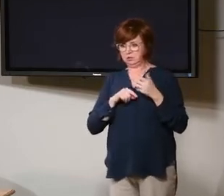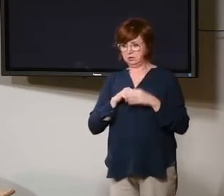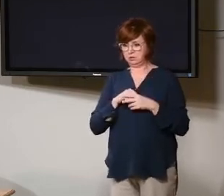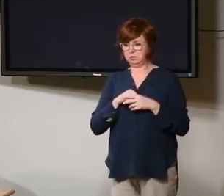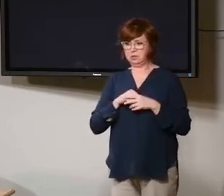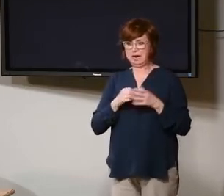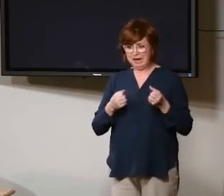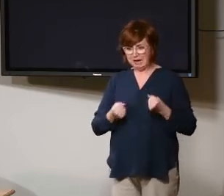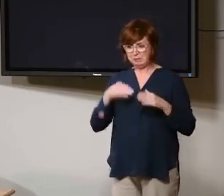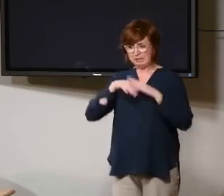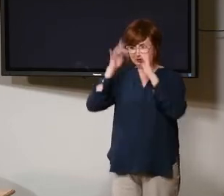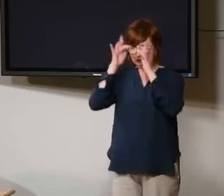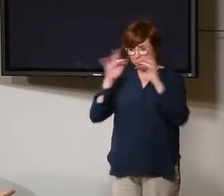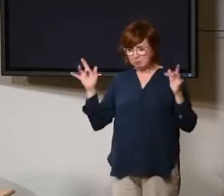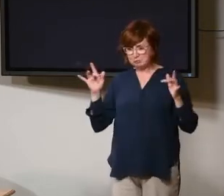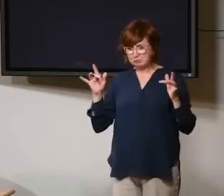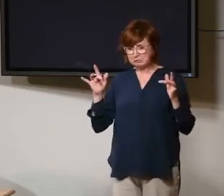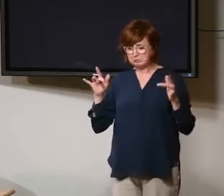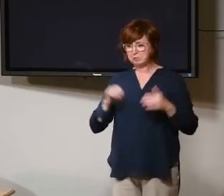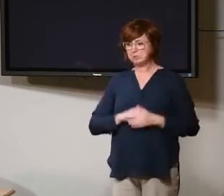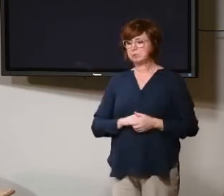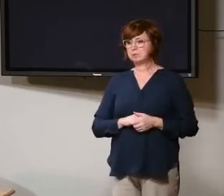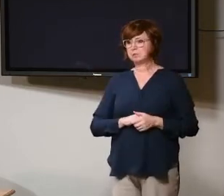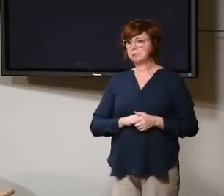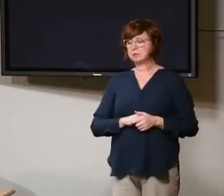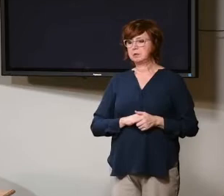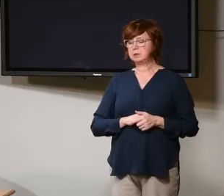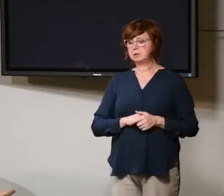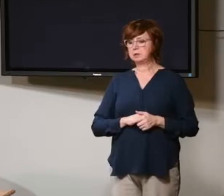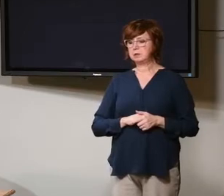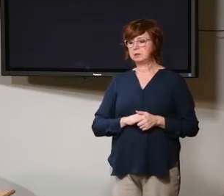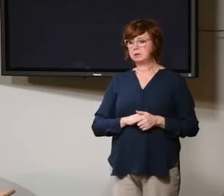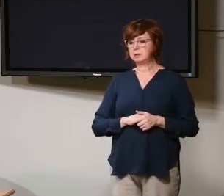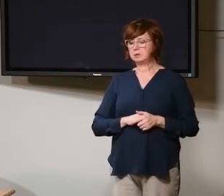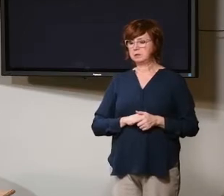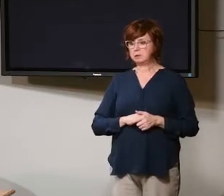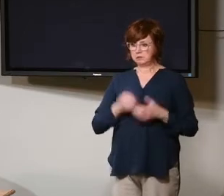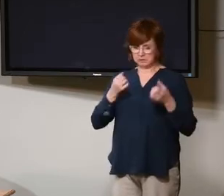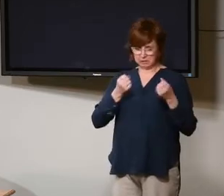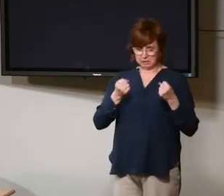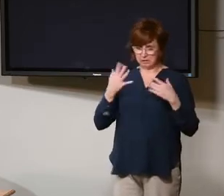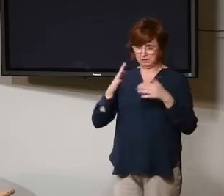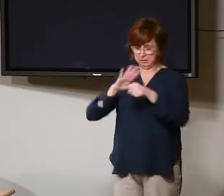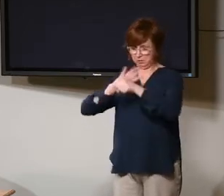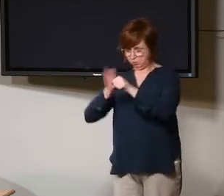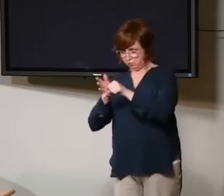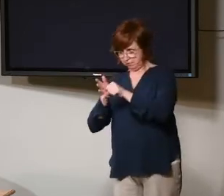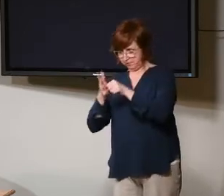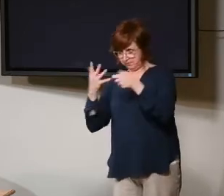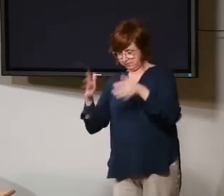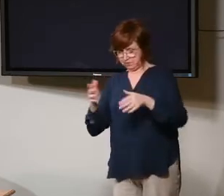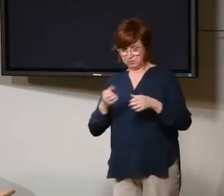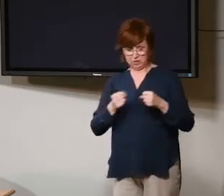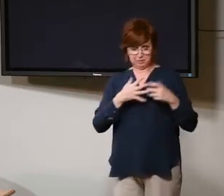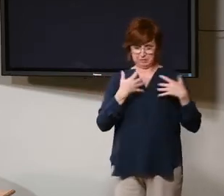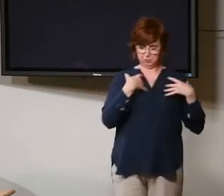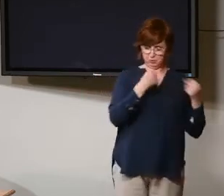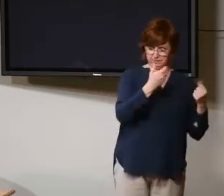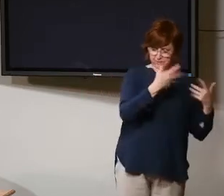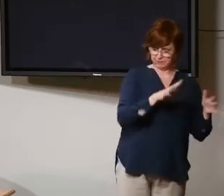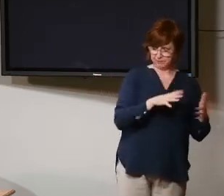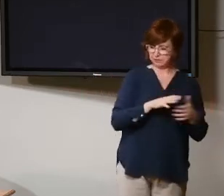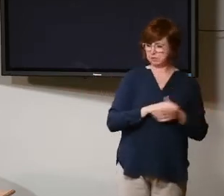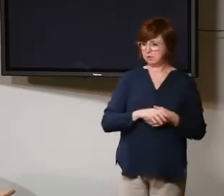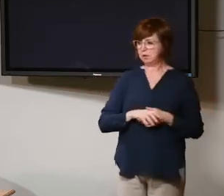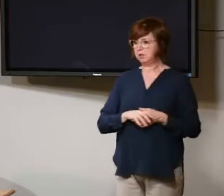are hospitalized, and I think also the numbers that have had COVID and have recovered fully from COVID. Some of those numbers. Is